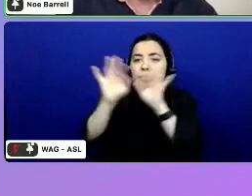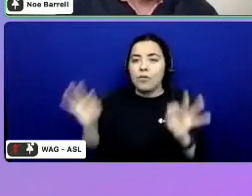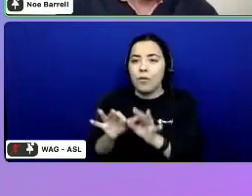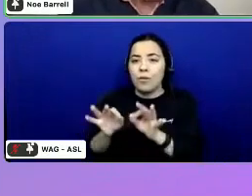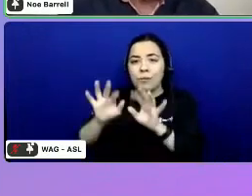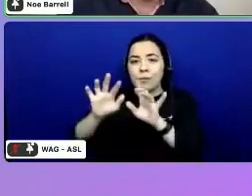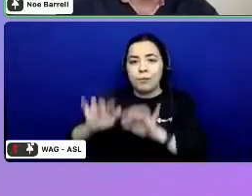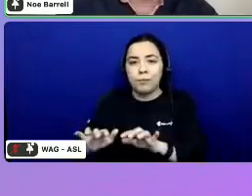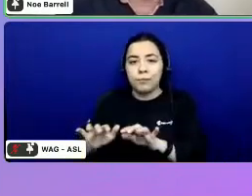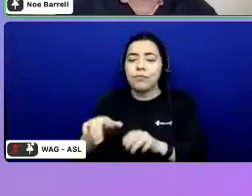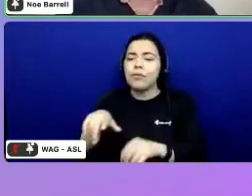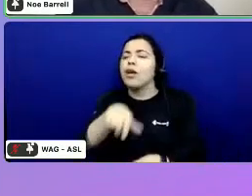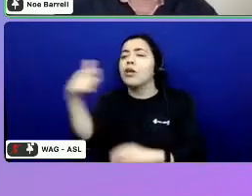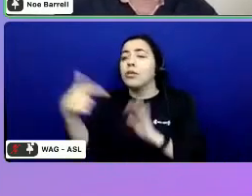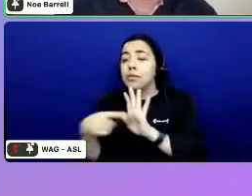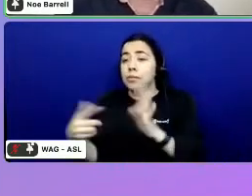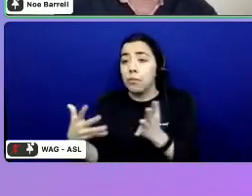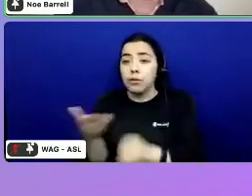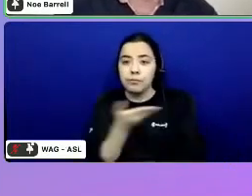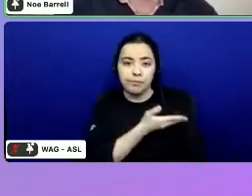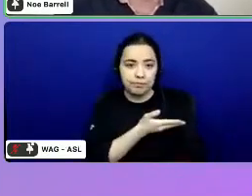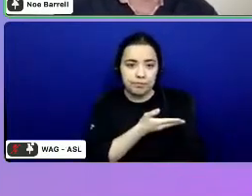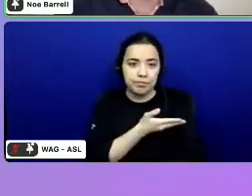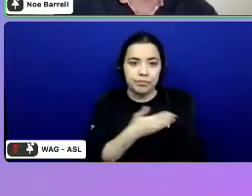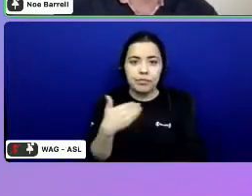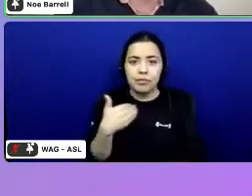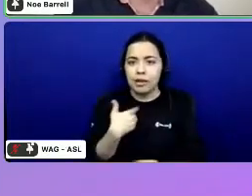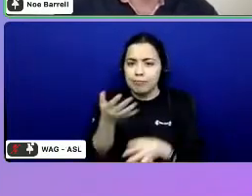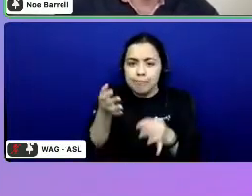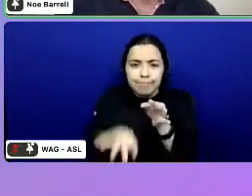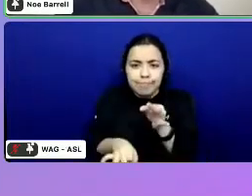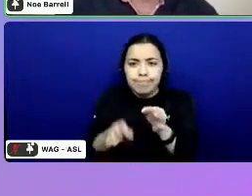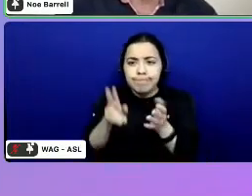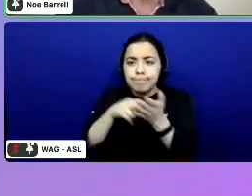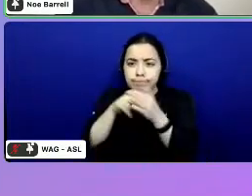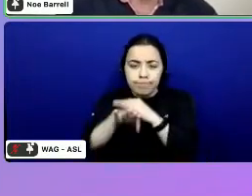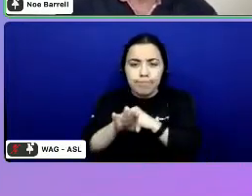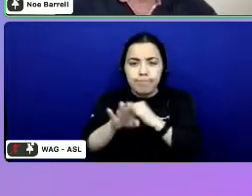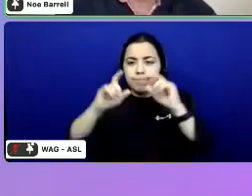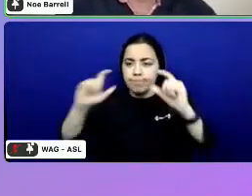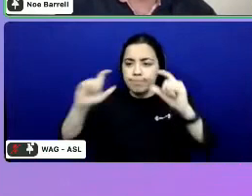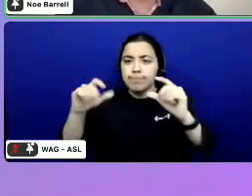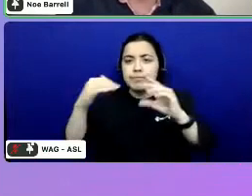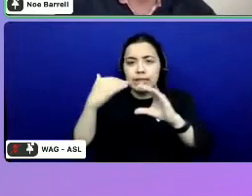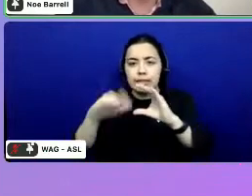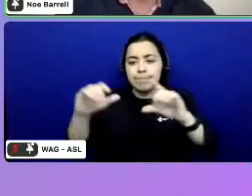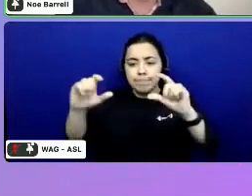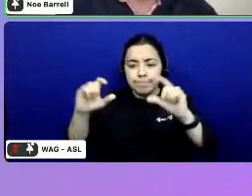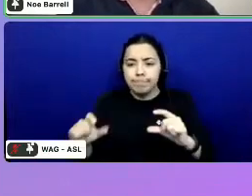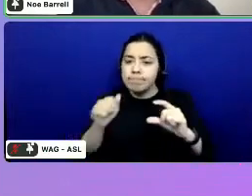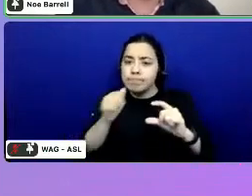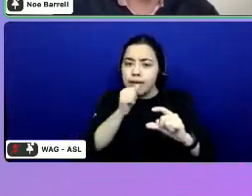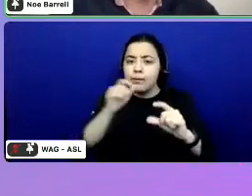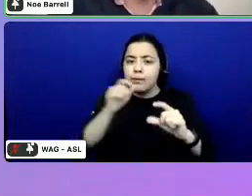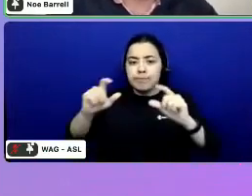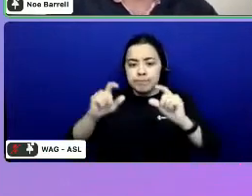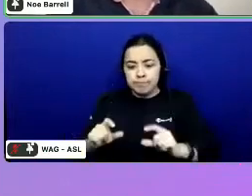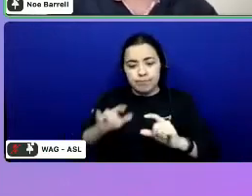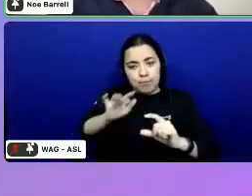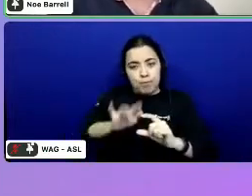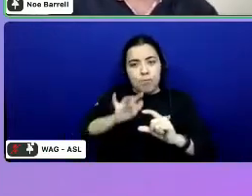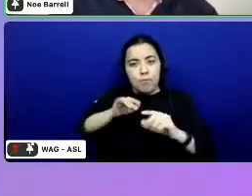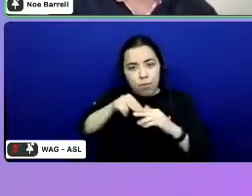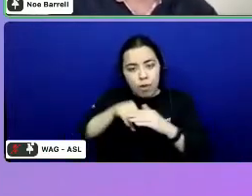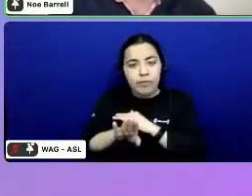example. In this, we have just a basic login screen with an email, a password, and a login button. And our